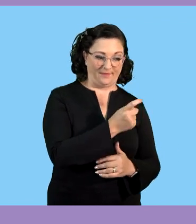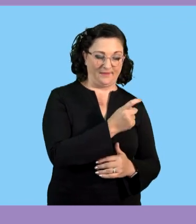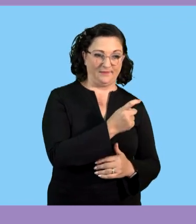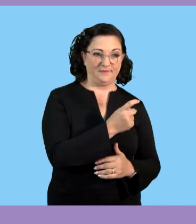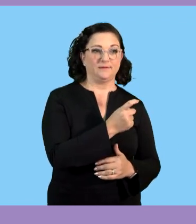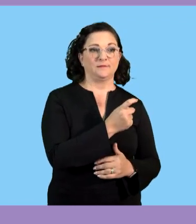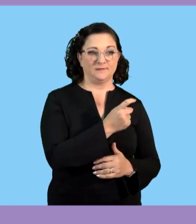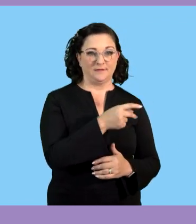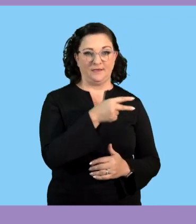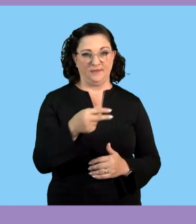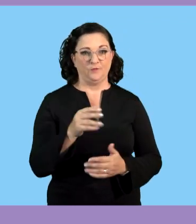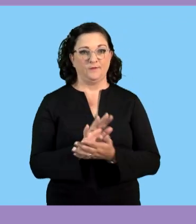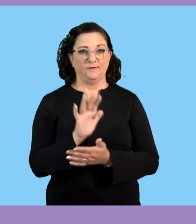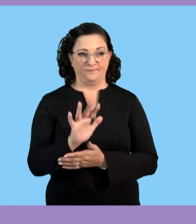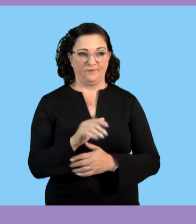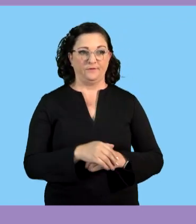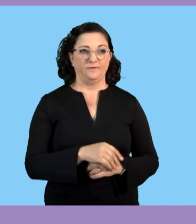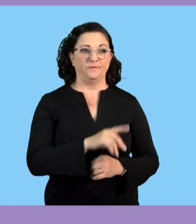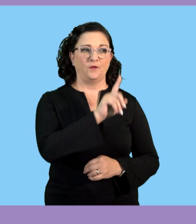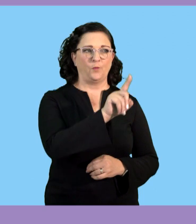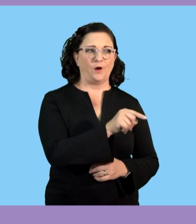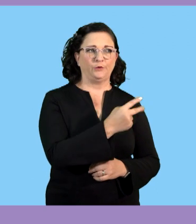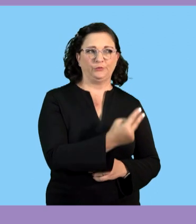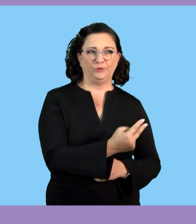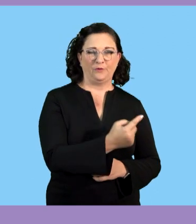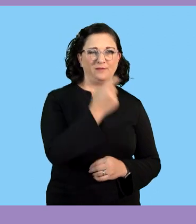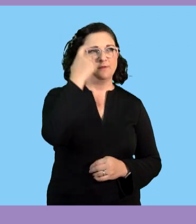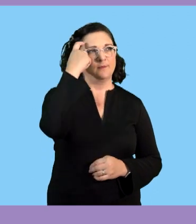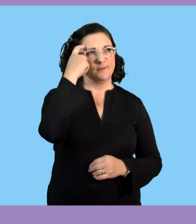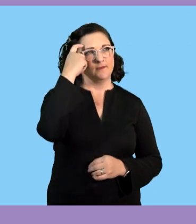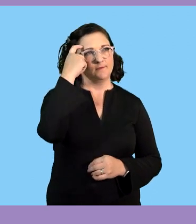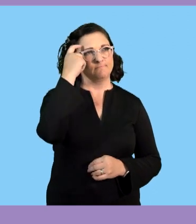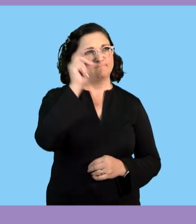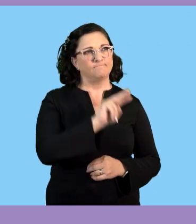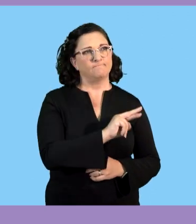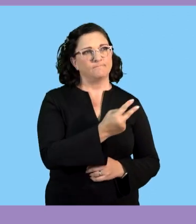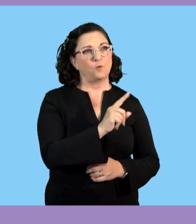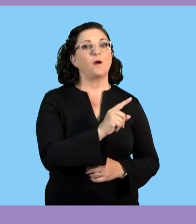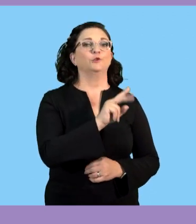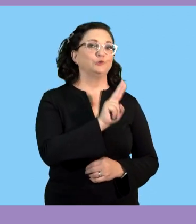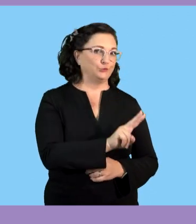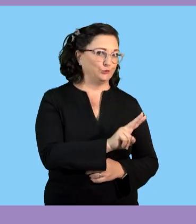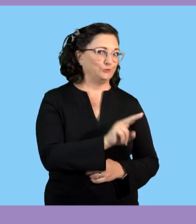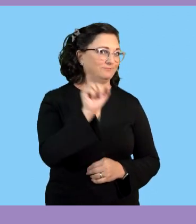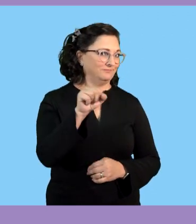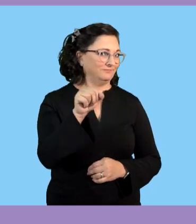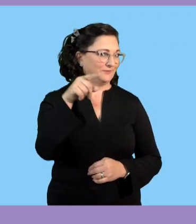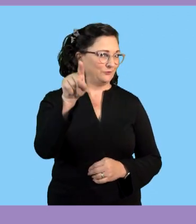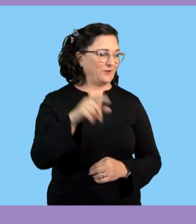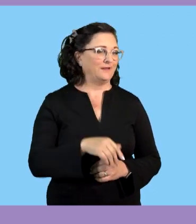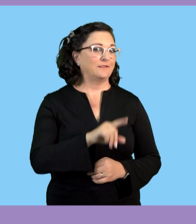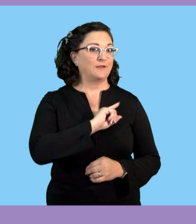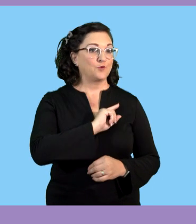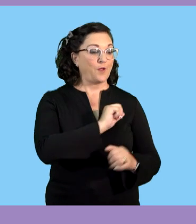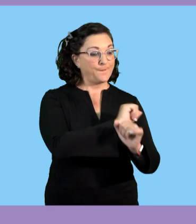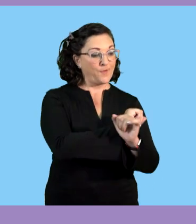Now, what is the multiplicative inverse of 1/2? If you are thinking of 2, then you are absolutely correct, which means that